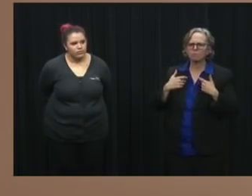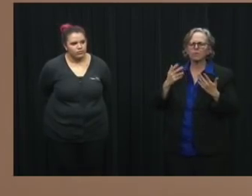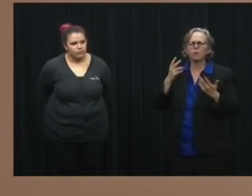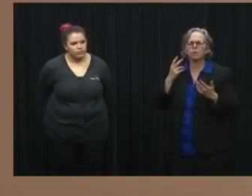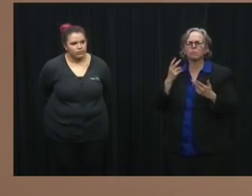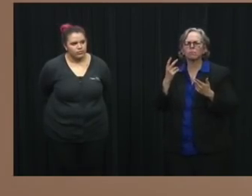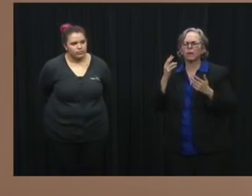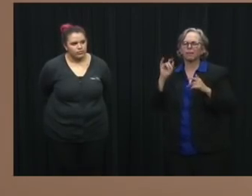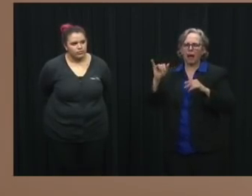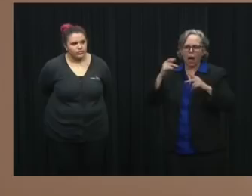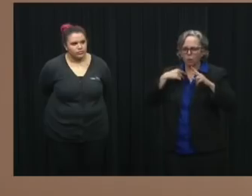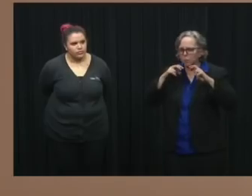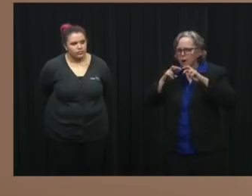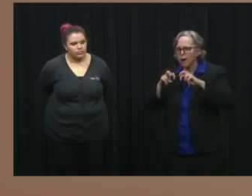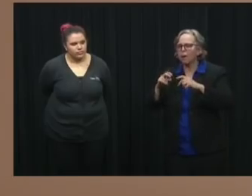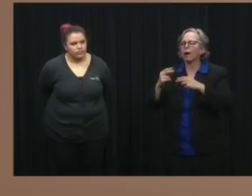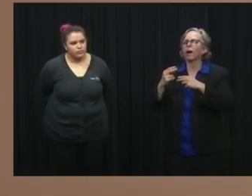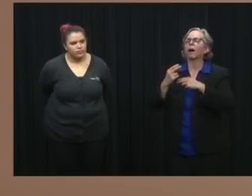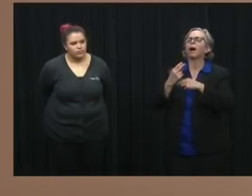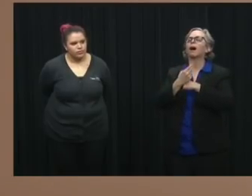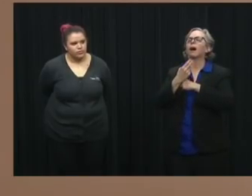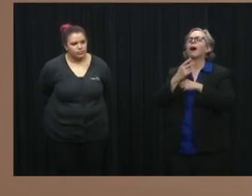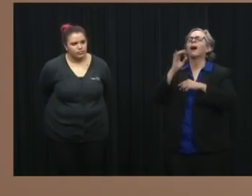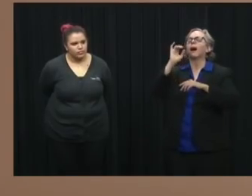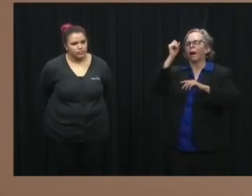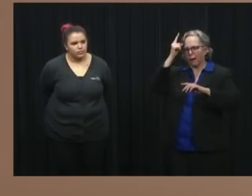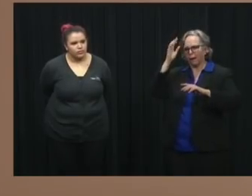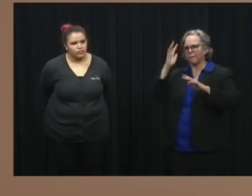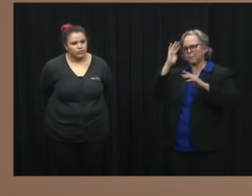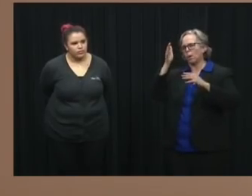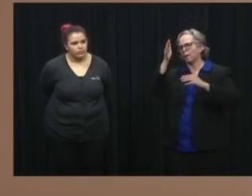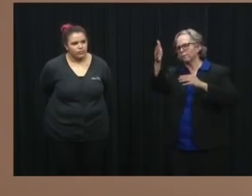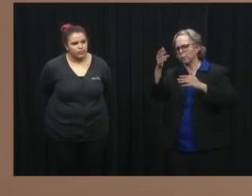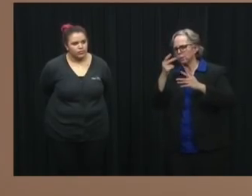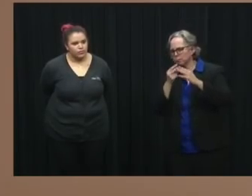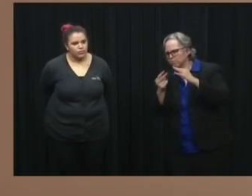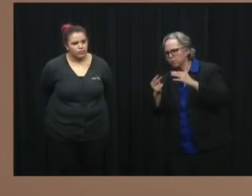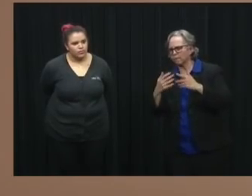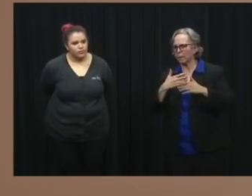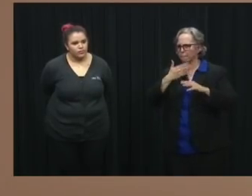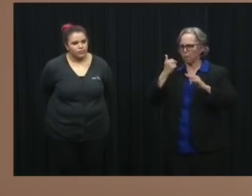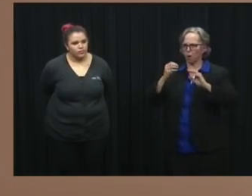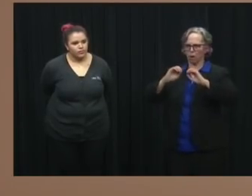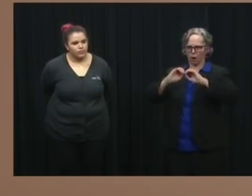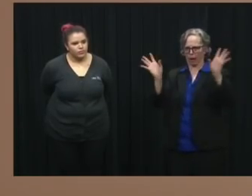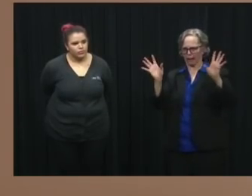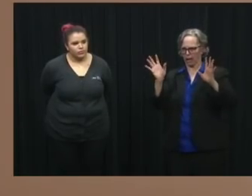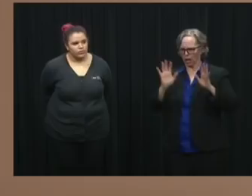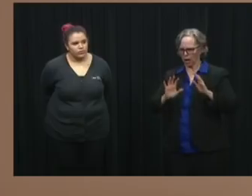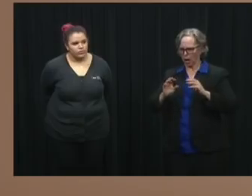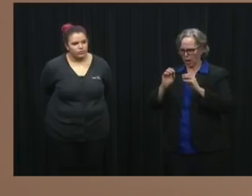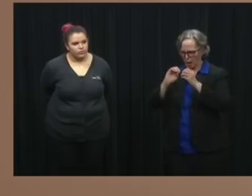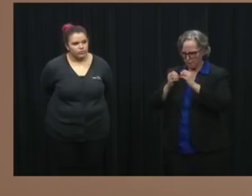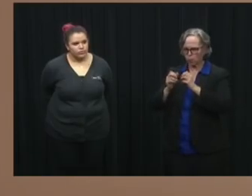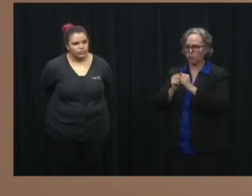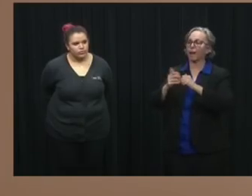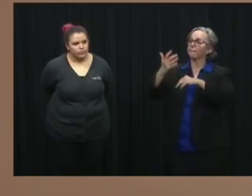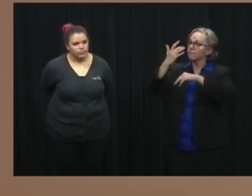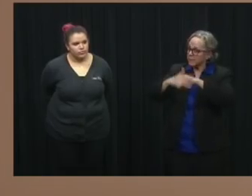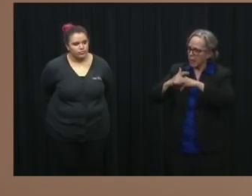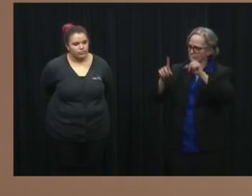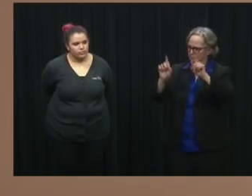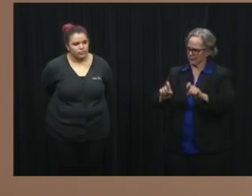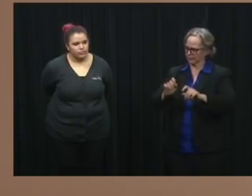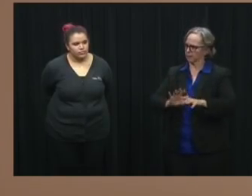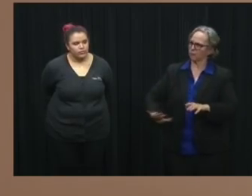even years to come, will get a lot stronger for us once we have widespread testing available. Thank you. You don't know when there'd